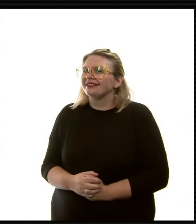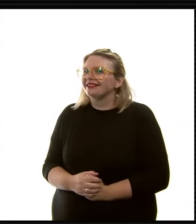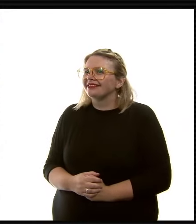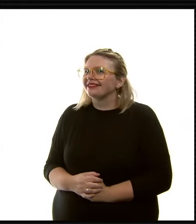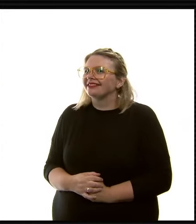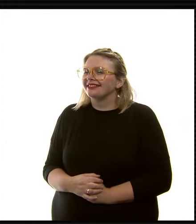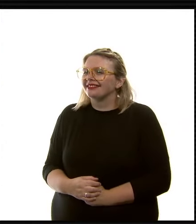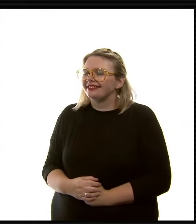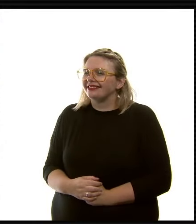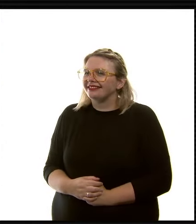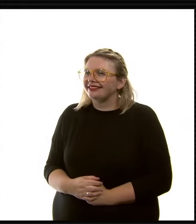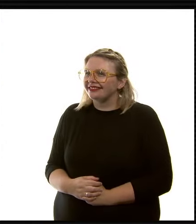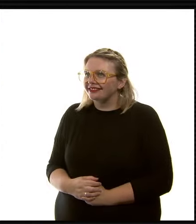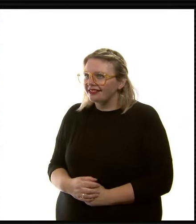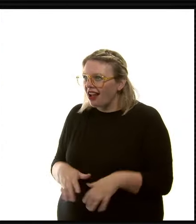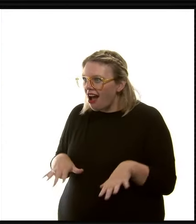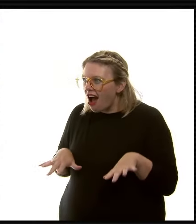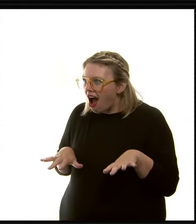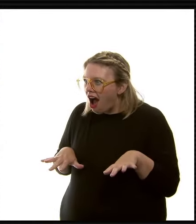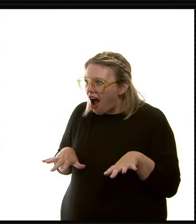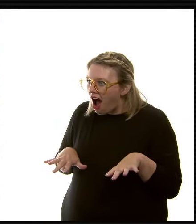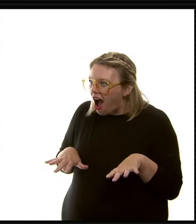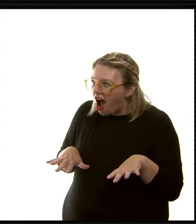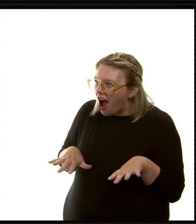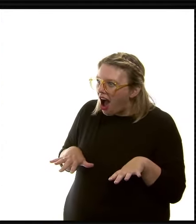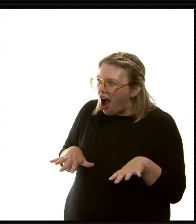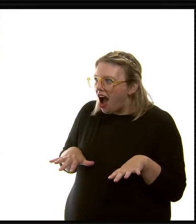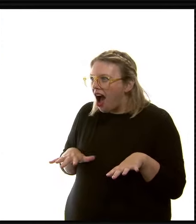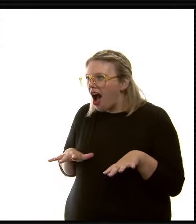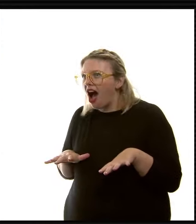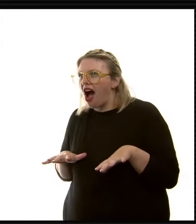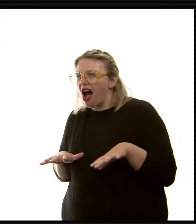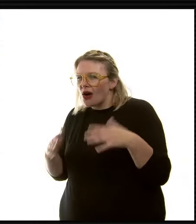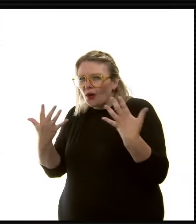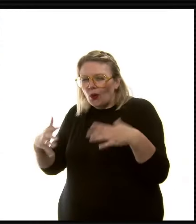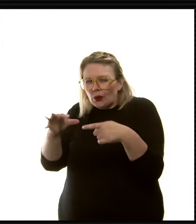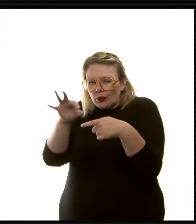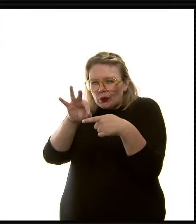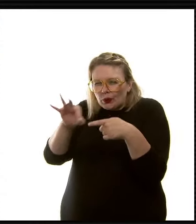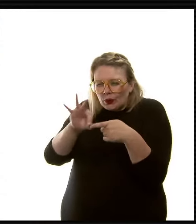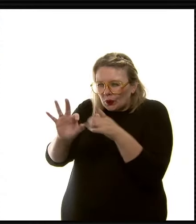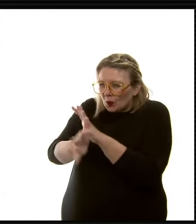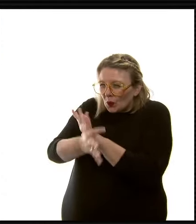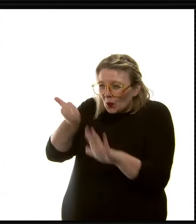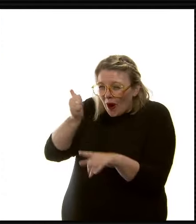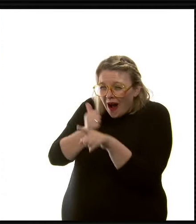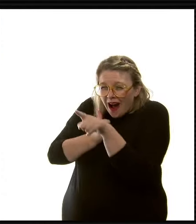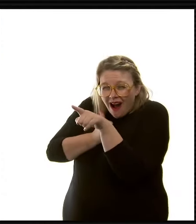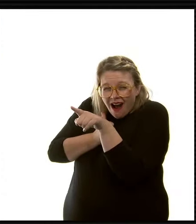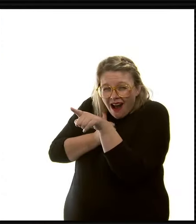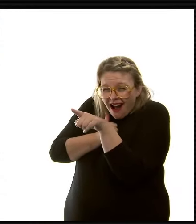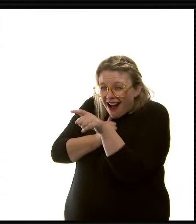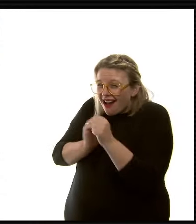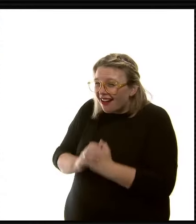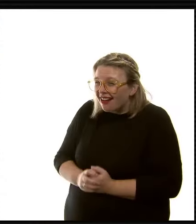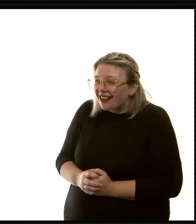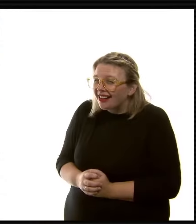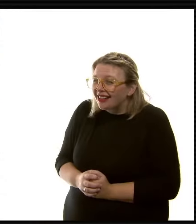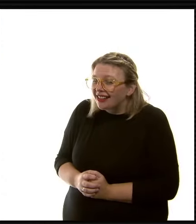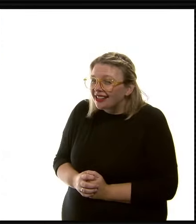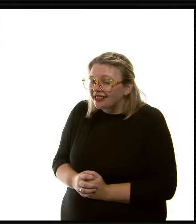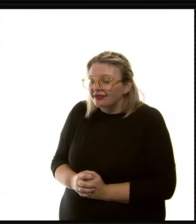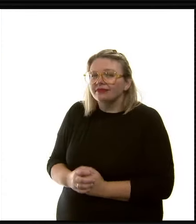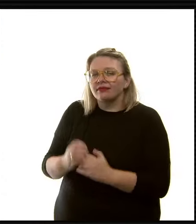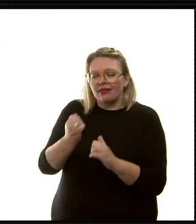look at this. My word. This is intricate. It's next level. This is sensational. Michael, the Galaxy Explorer was inspired by an